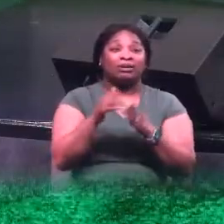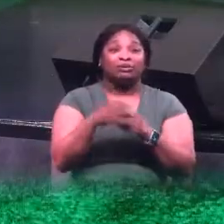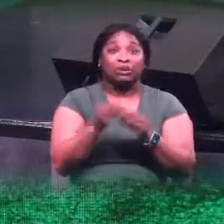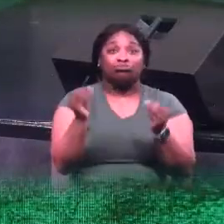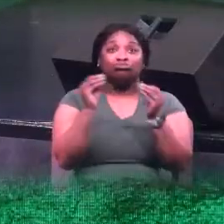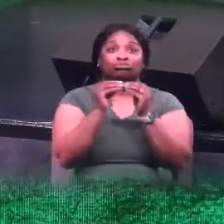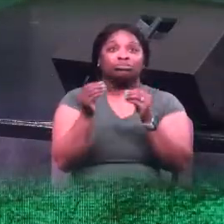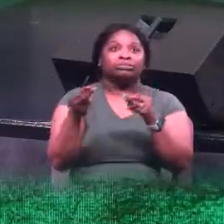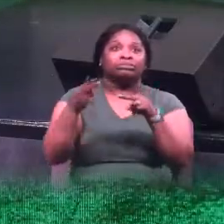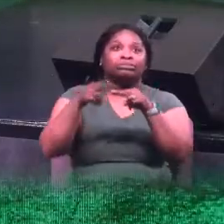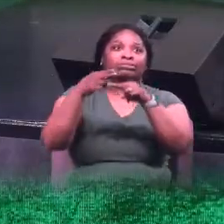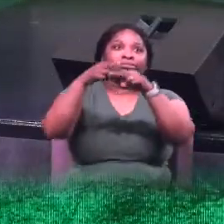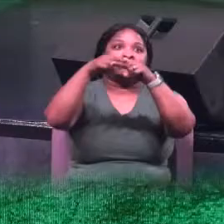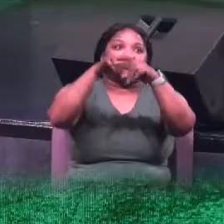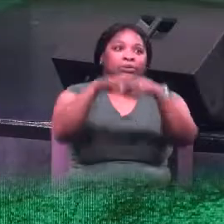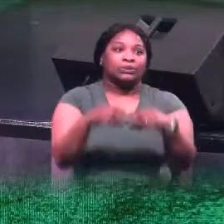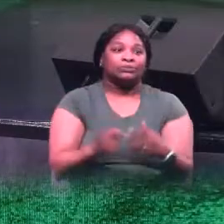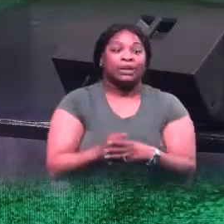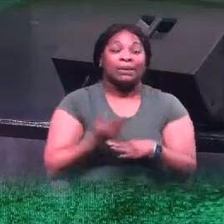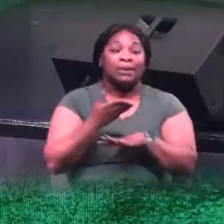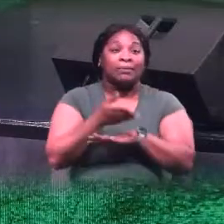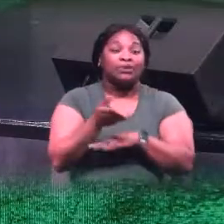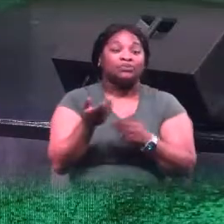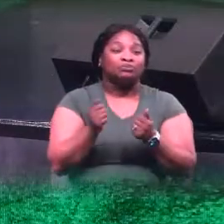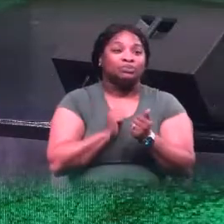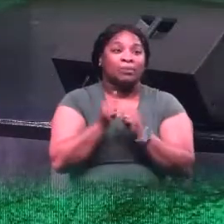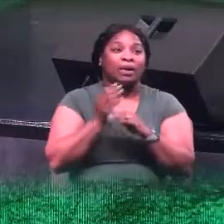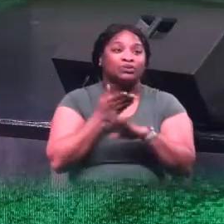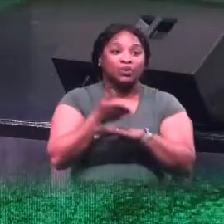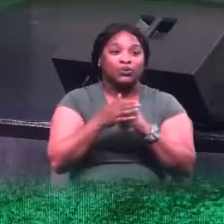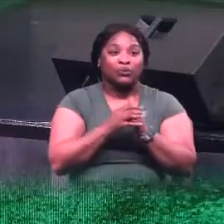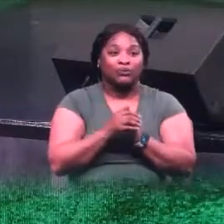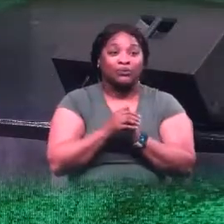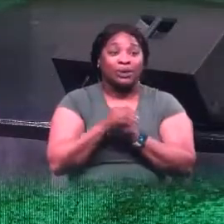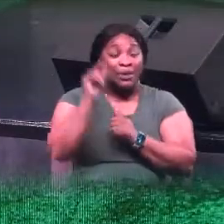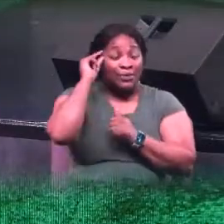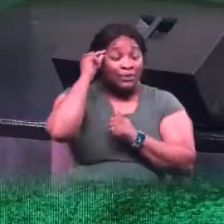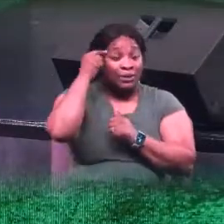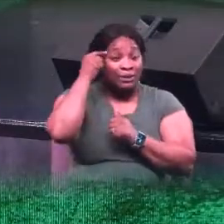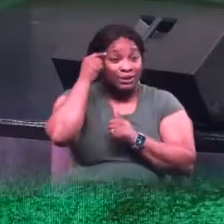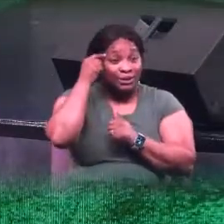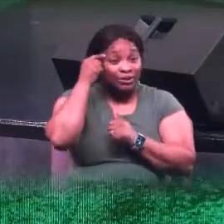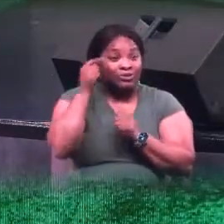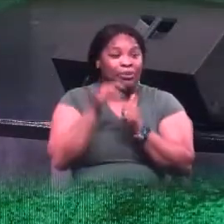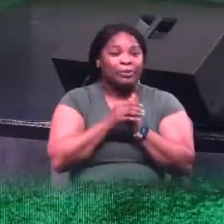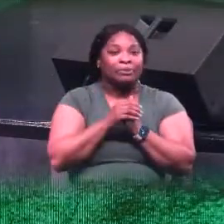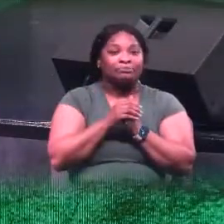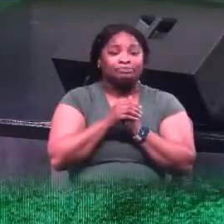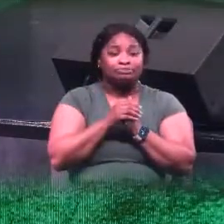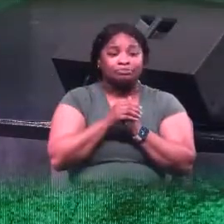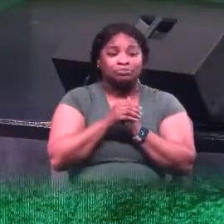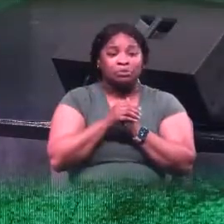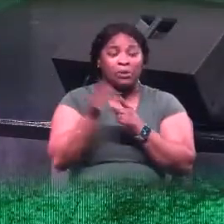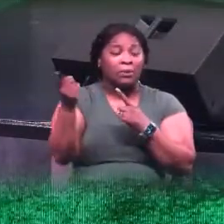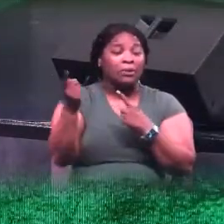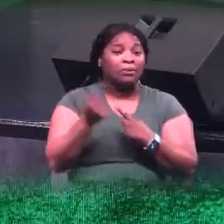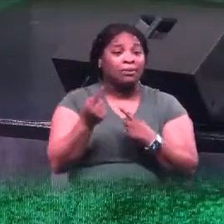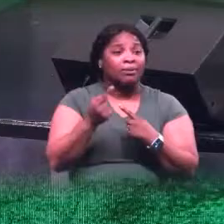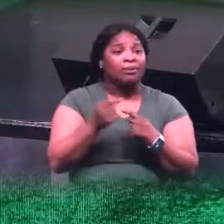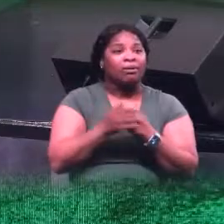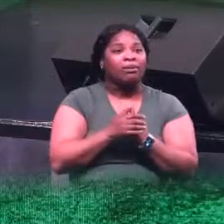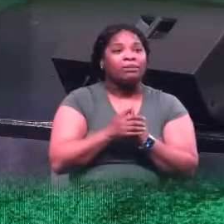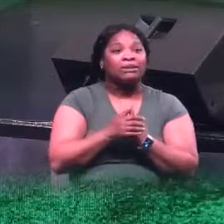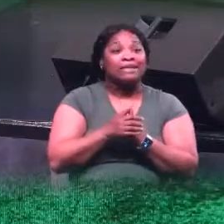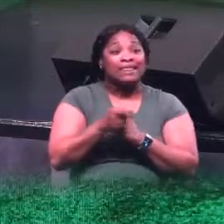thousands during the Passover. And the Roman government would come to Passover because this is